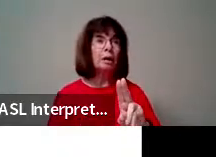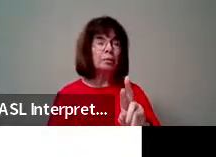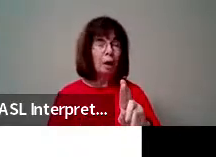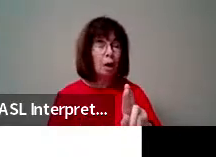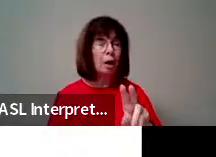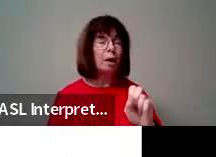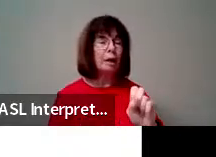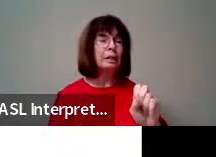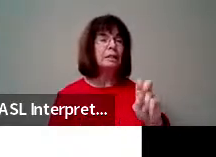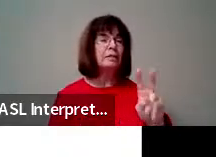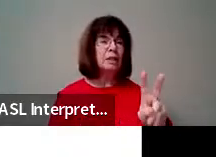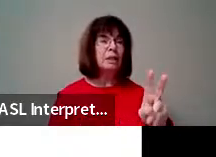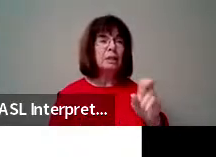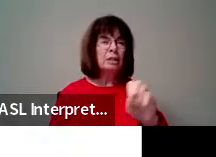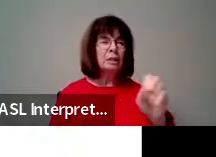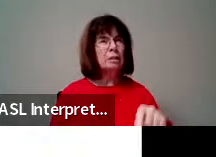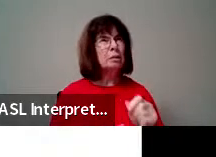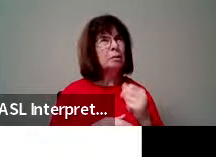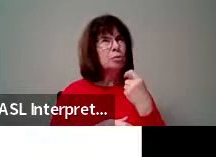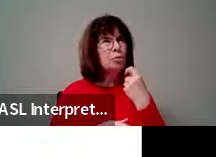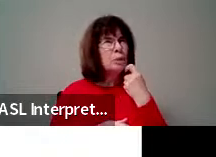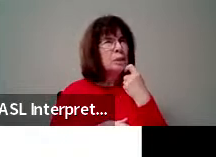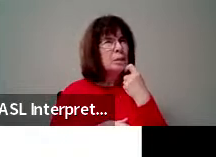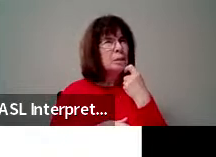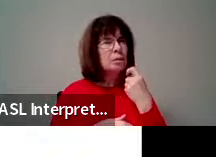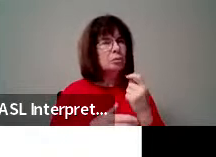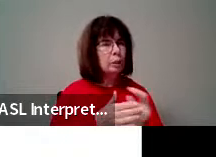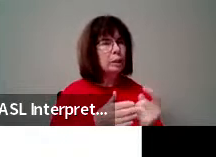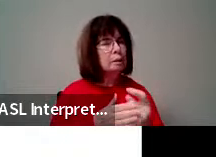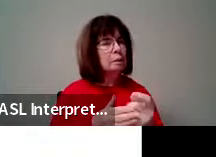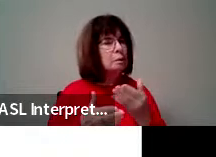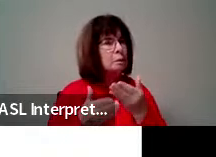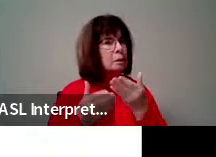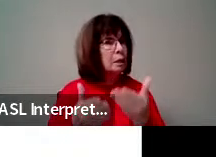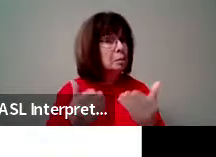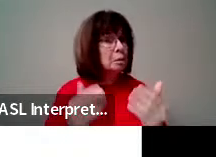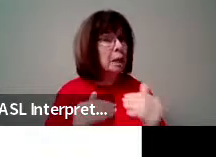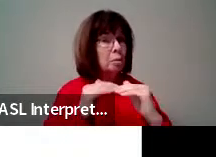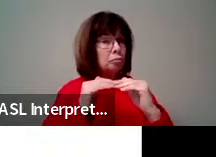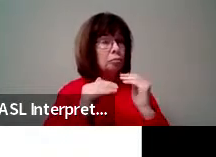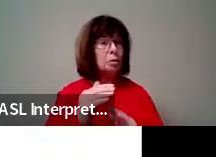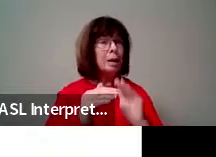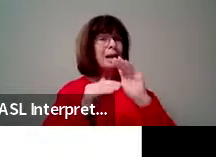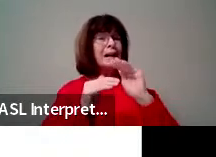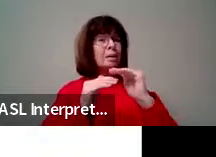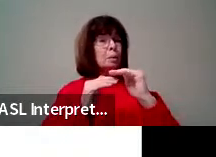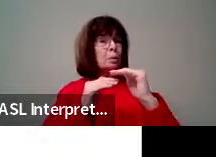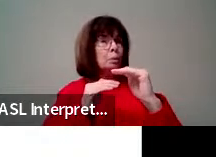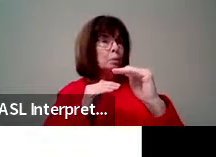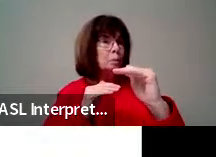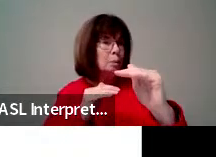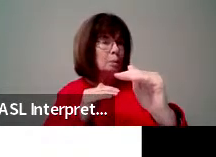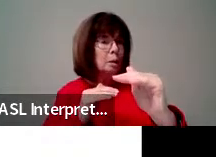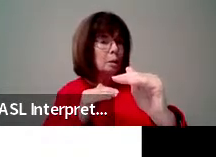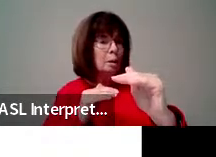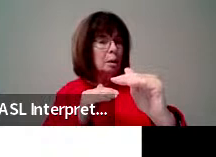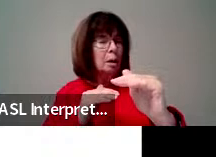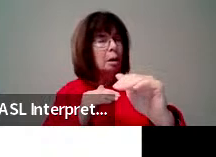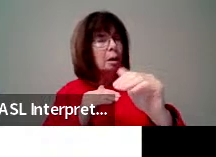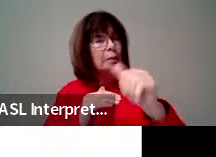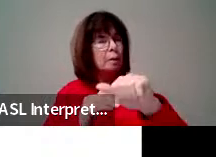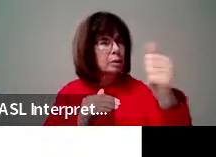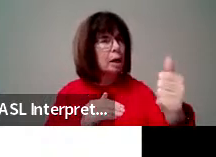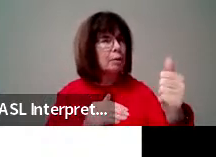a plateau, and there are other measures of RSV around the state that are also suggesting a plateau or